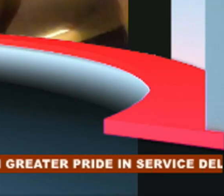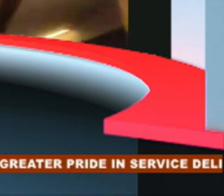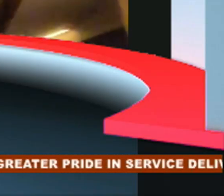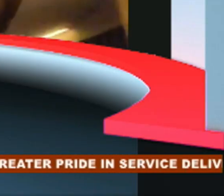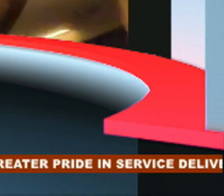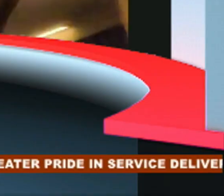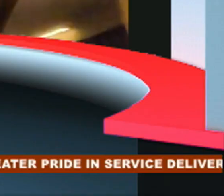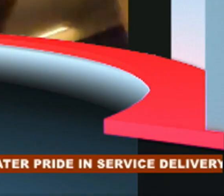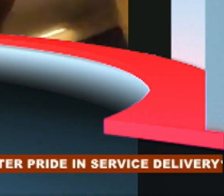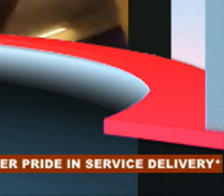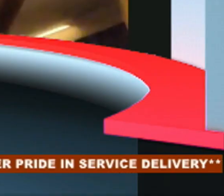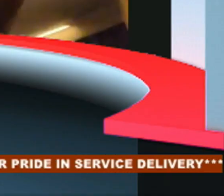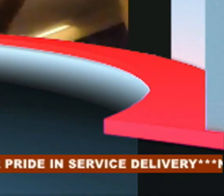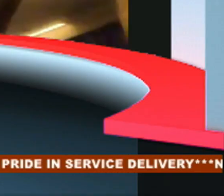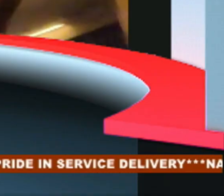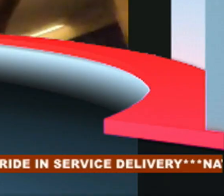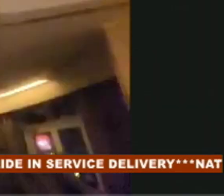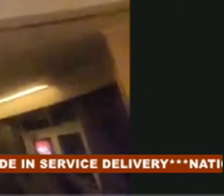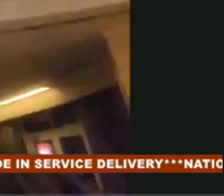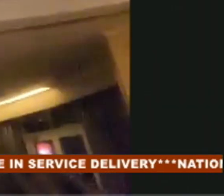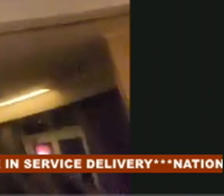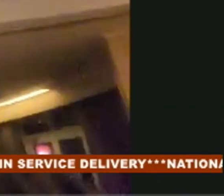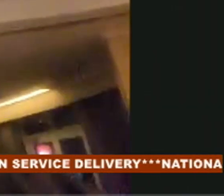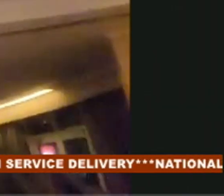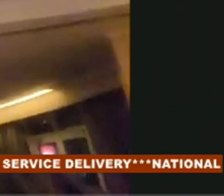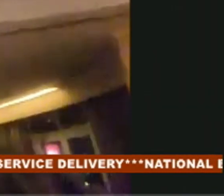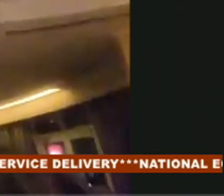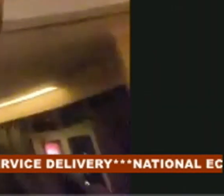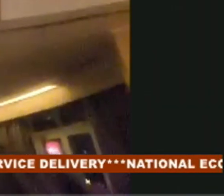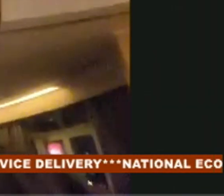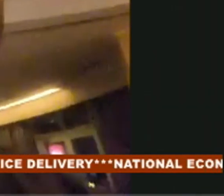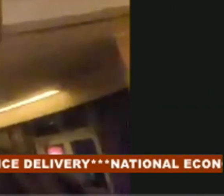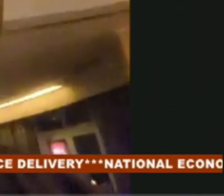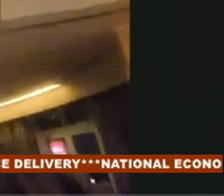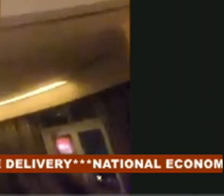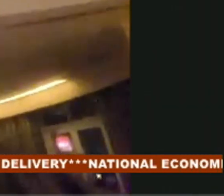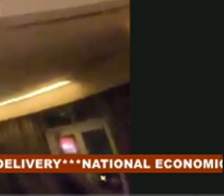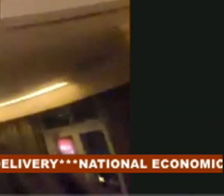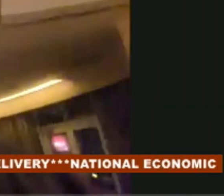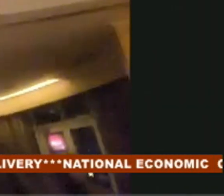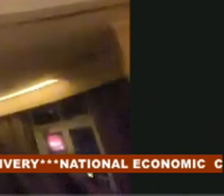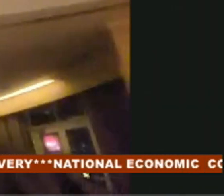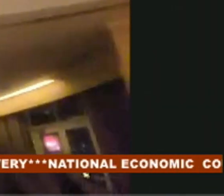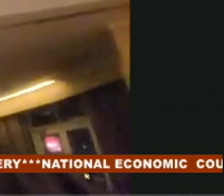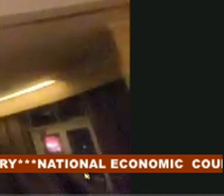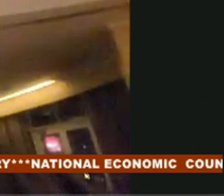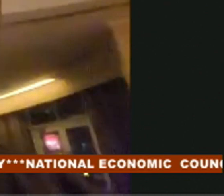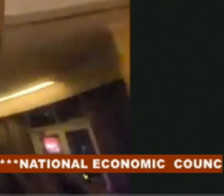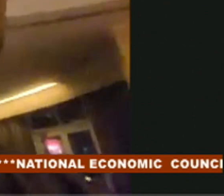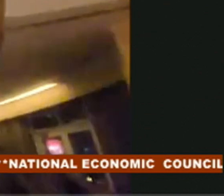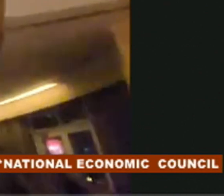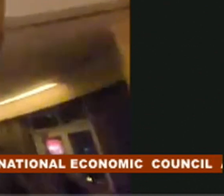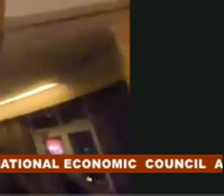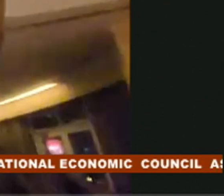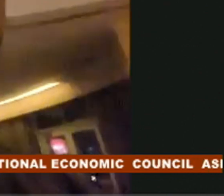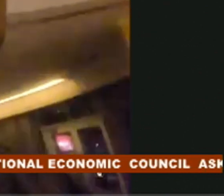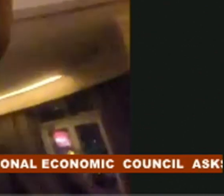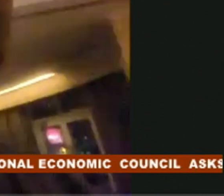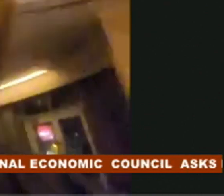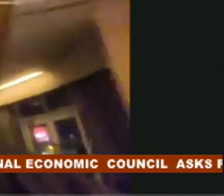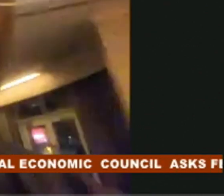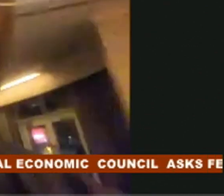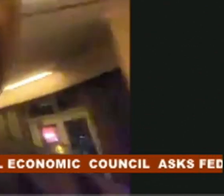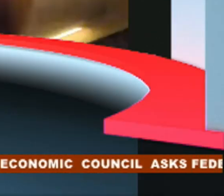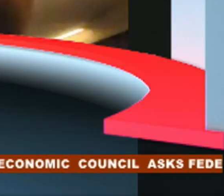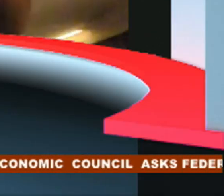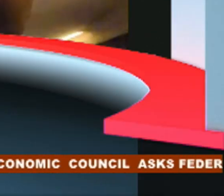ambassador of Nigerian ambassador to Egypt and the defense attaché. We're moving to Aswan tomorrow morning. Thank